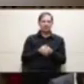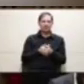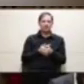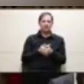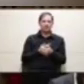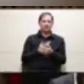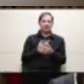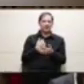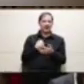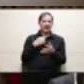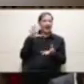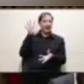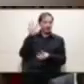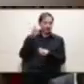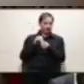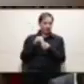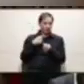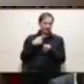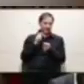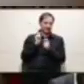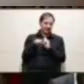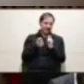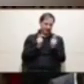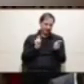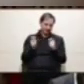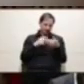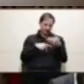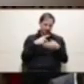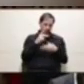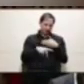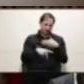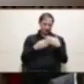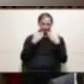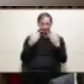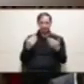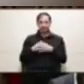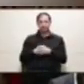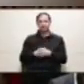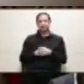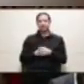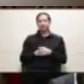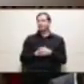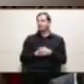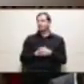we have spent everything in relation to the project. Thank you very much.